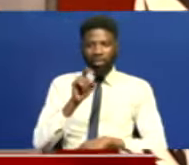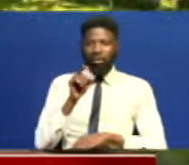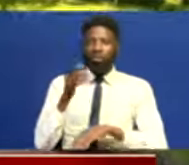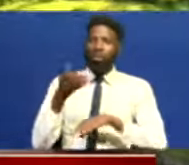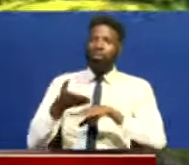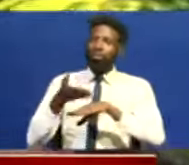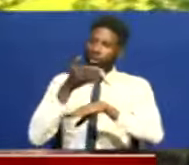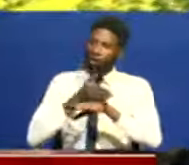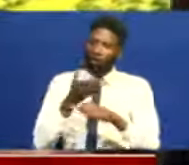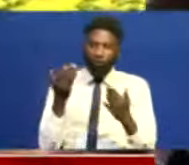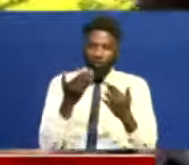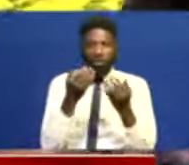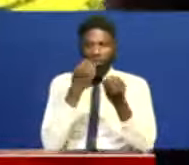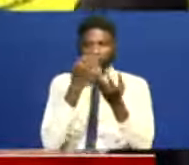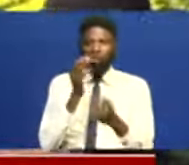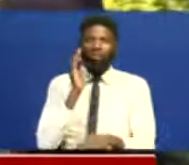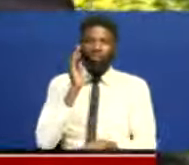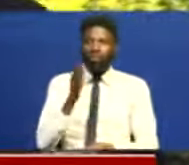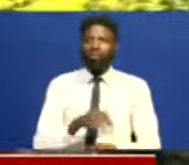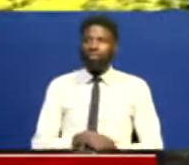on.